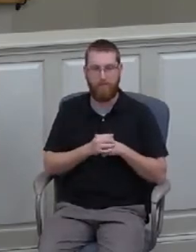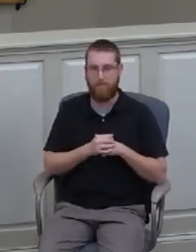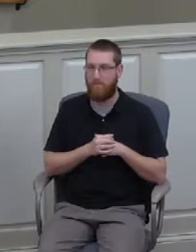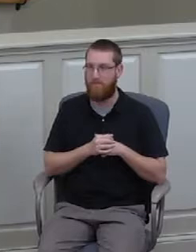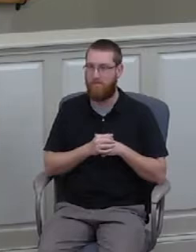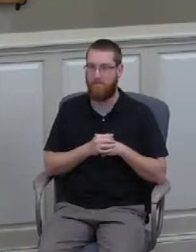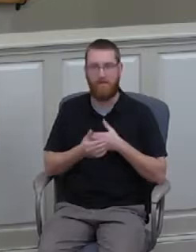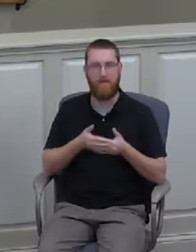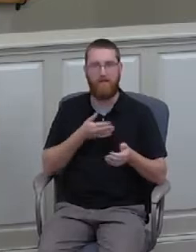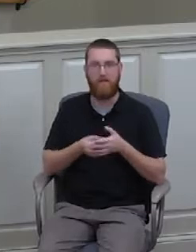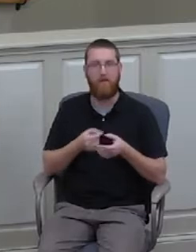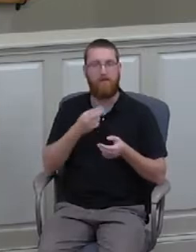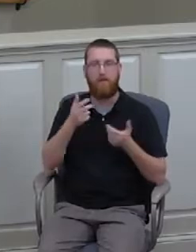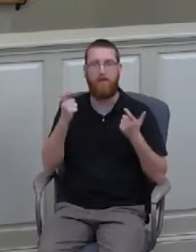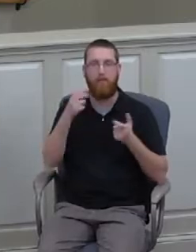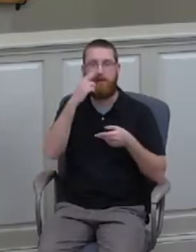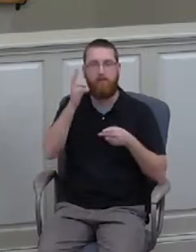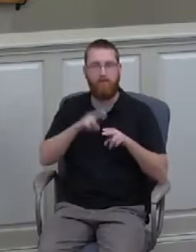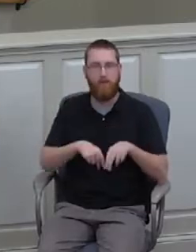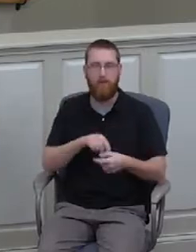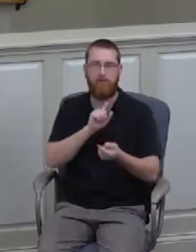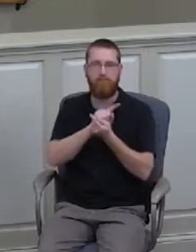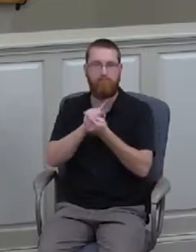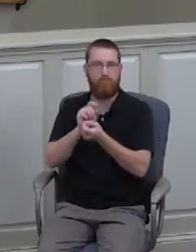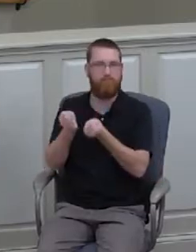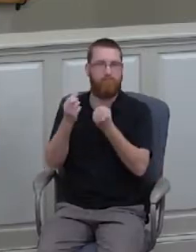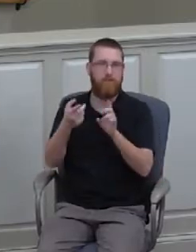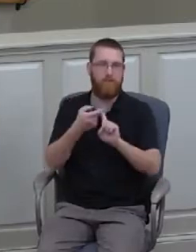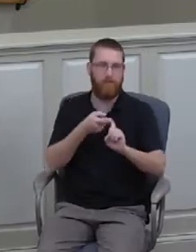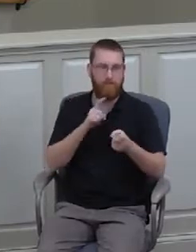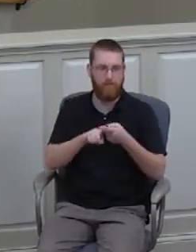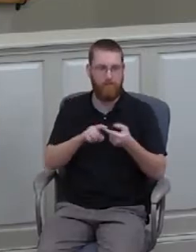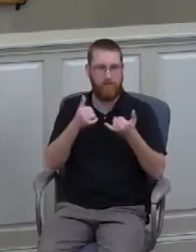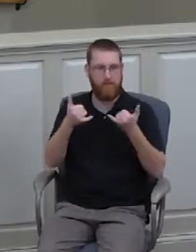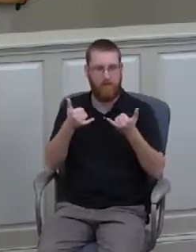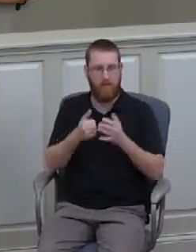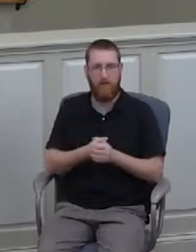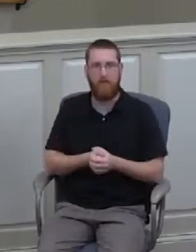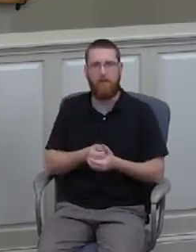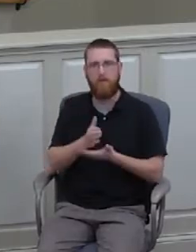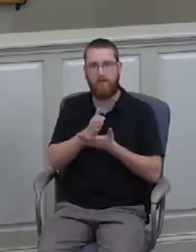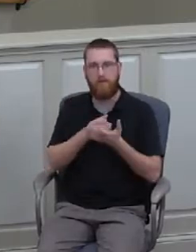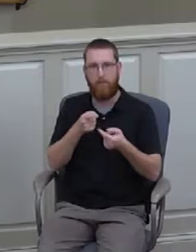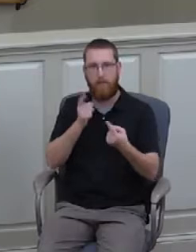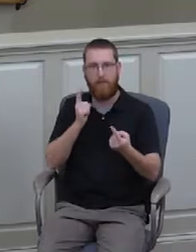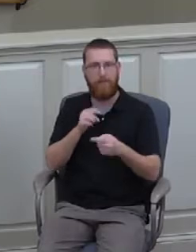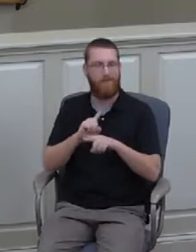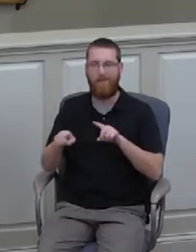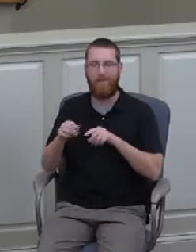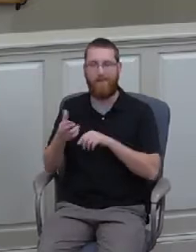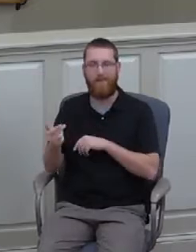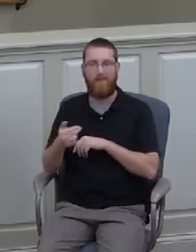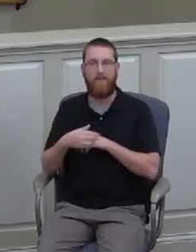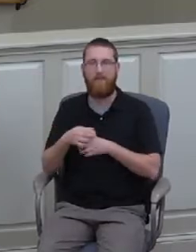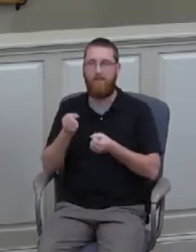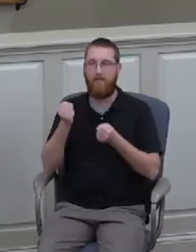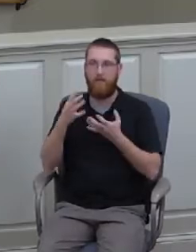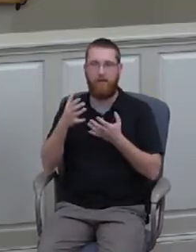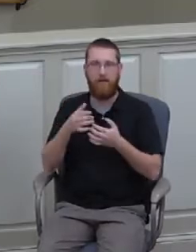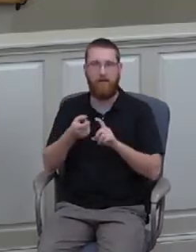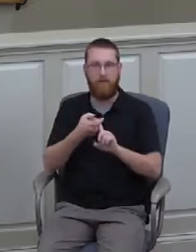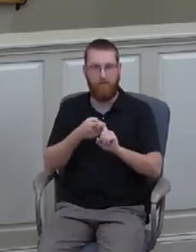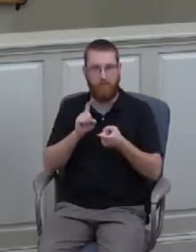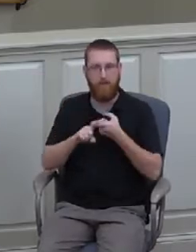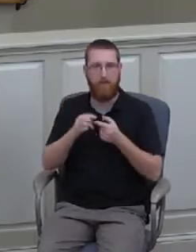But it has been fun. I've made a lot of friends. Made a few enemies, but made a lot of friends, a lot of memories. Be here in